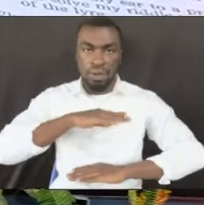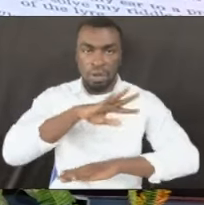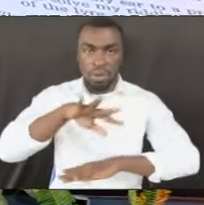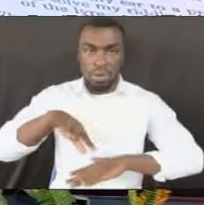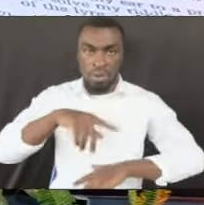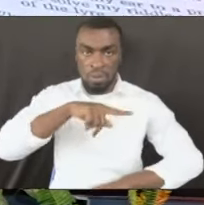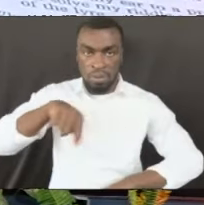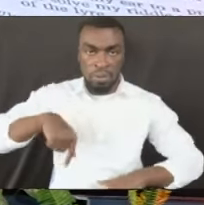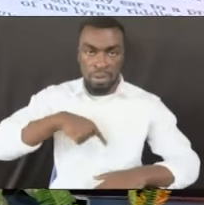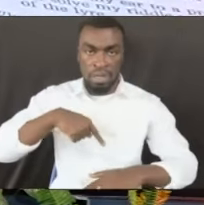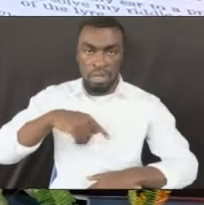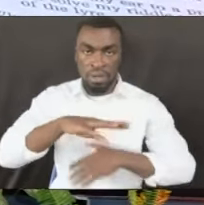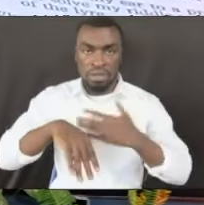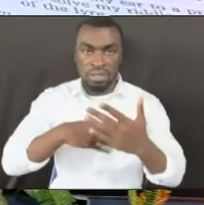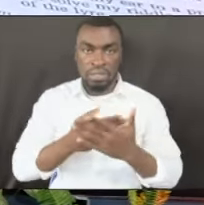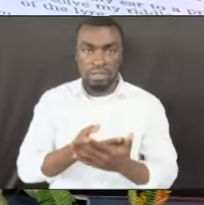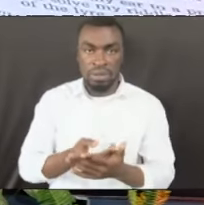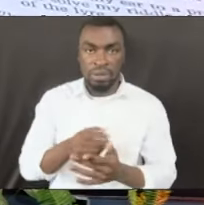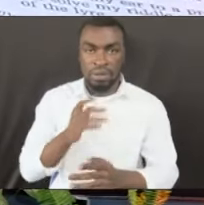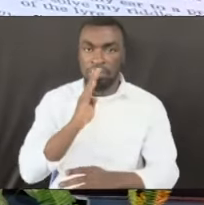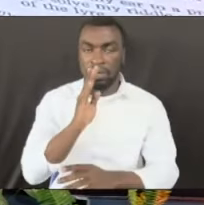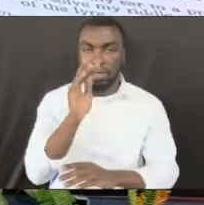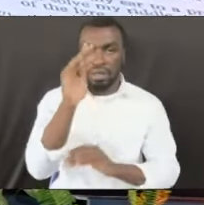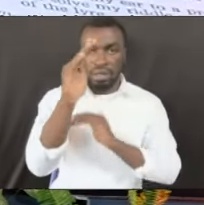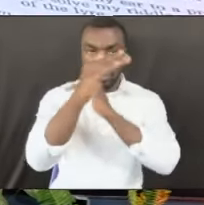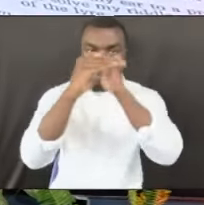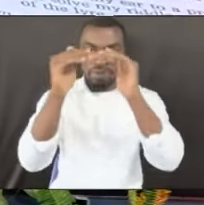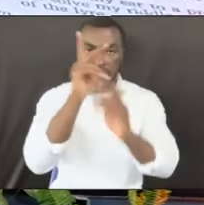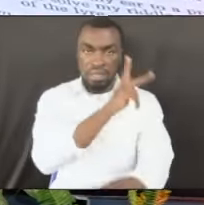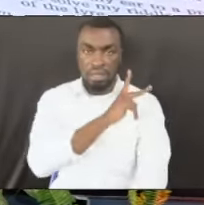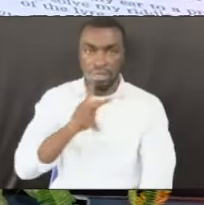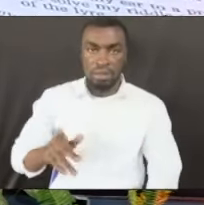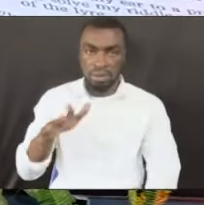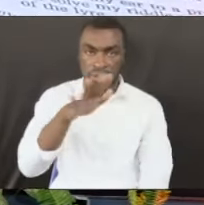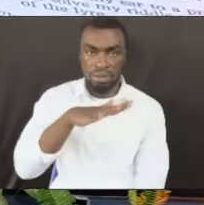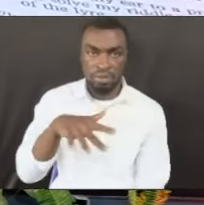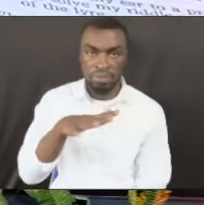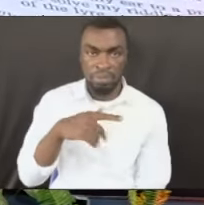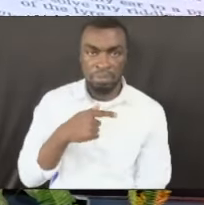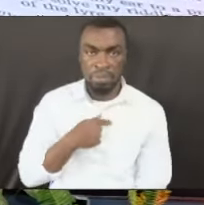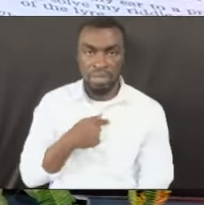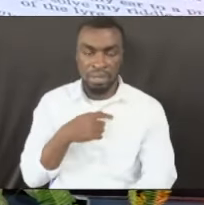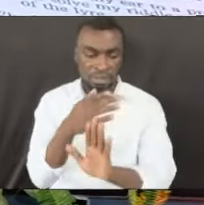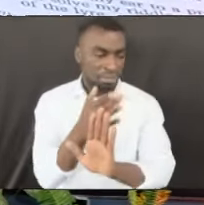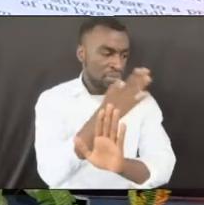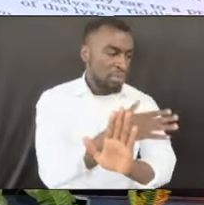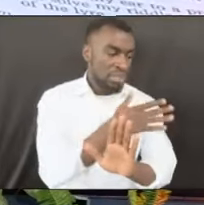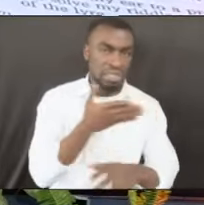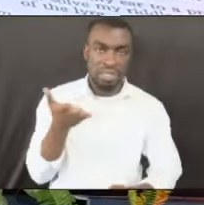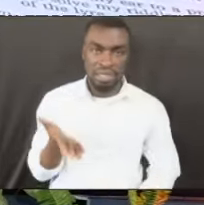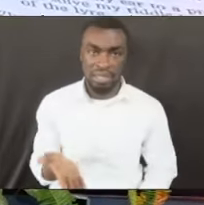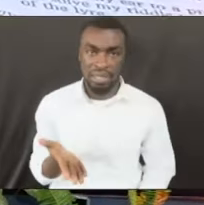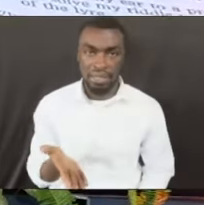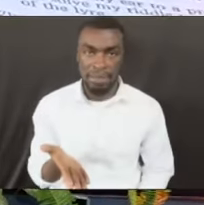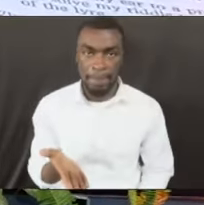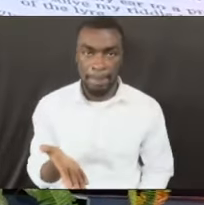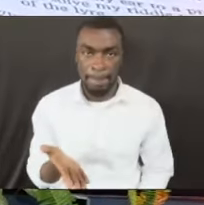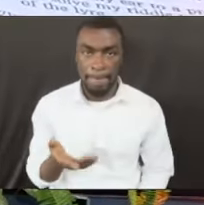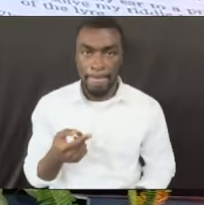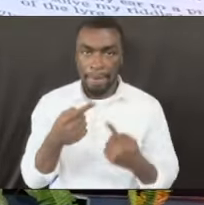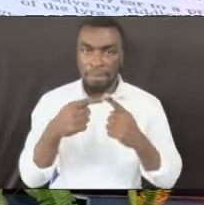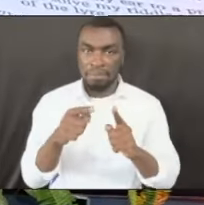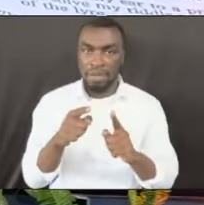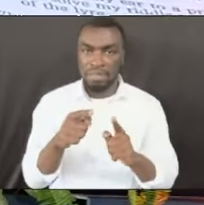to be in the heavenly kingdom. Well, I've been here before, but from what I